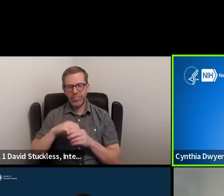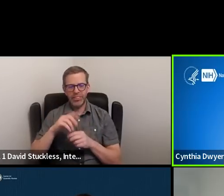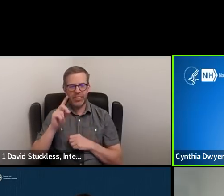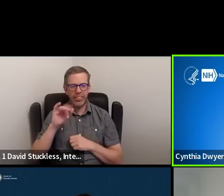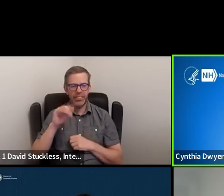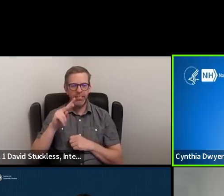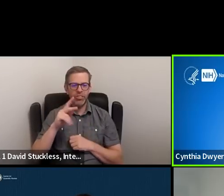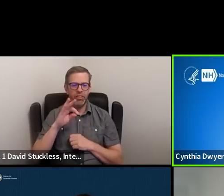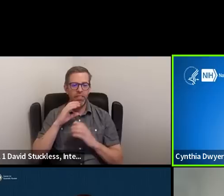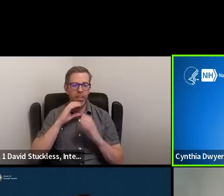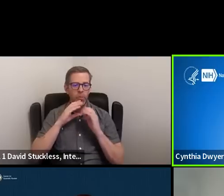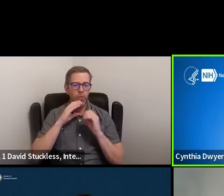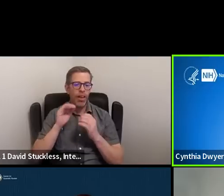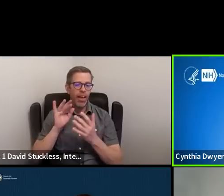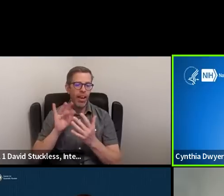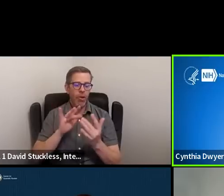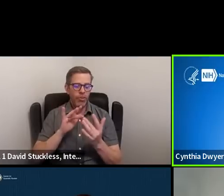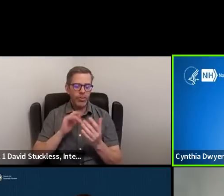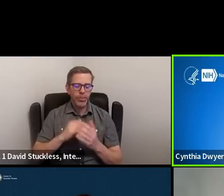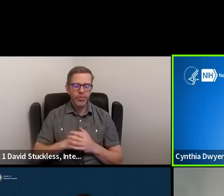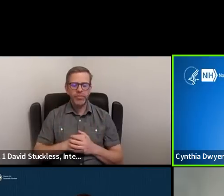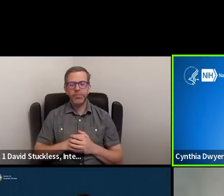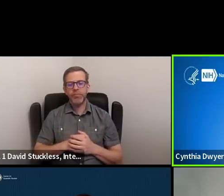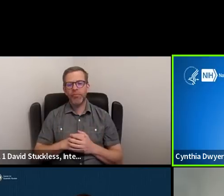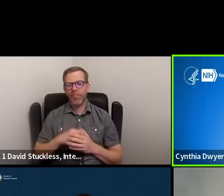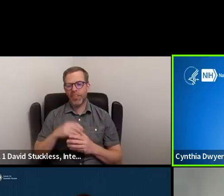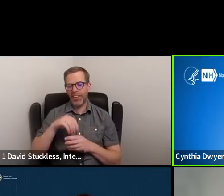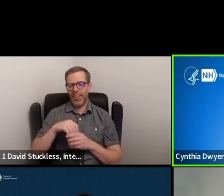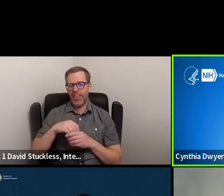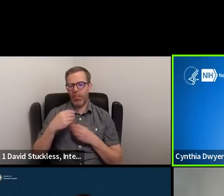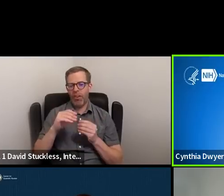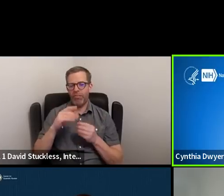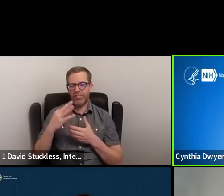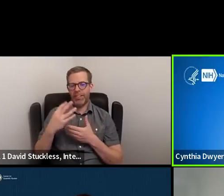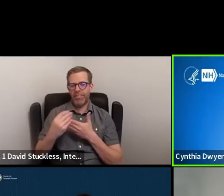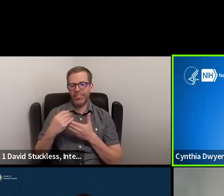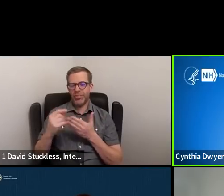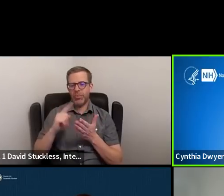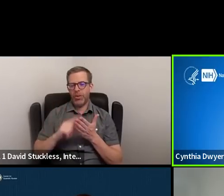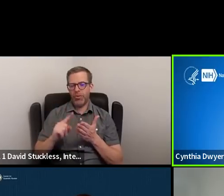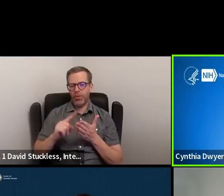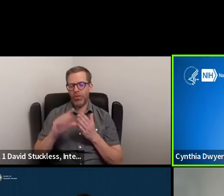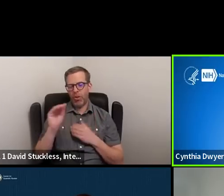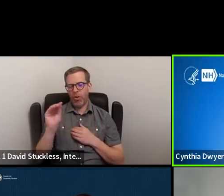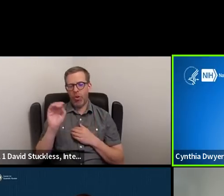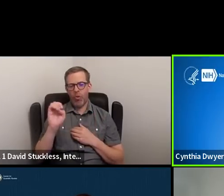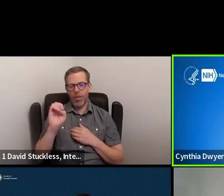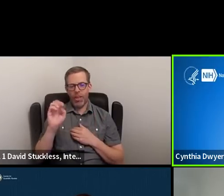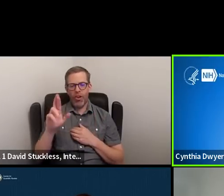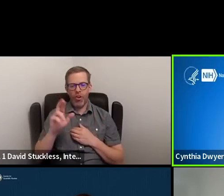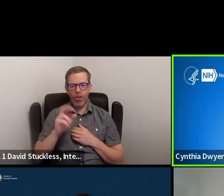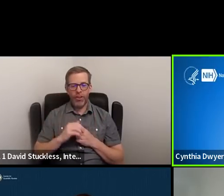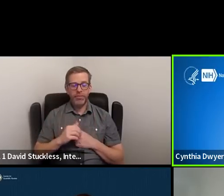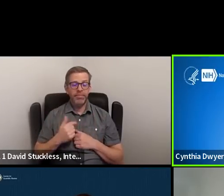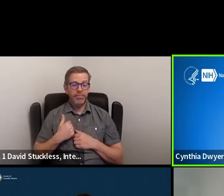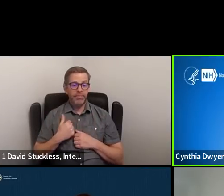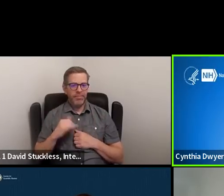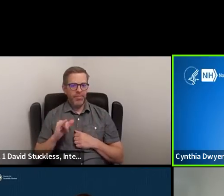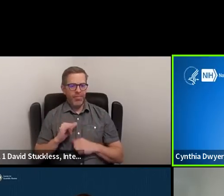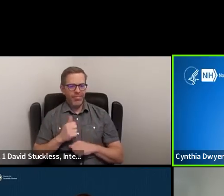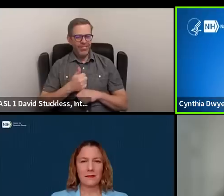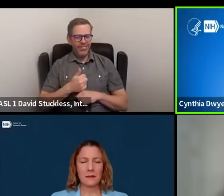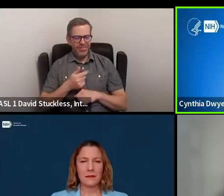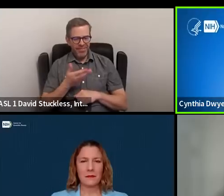Division of Communications and Outreach in the Office of Extramural Research, OER, where I am also